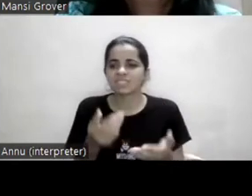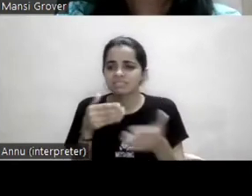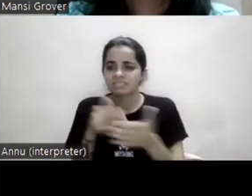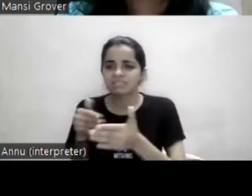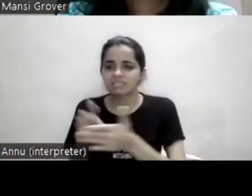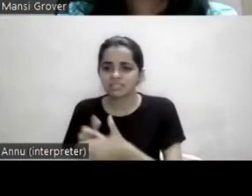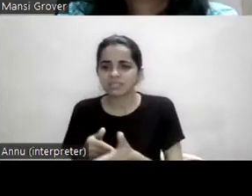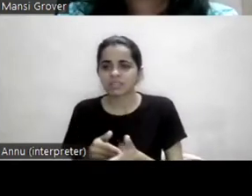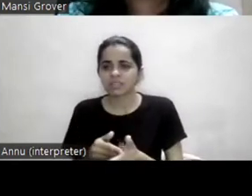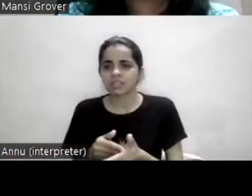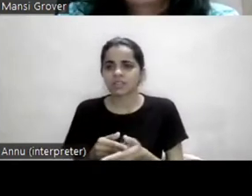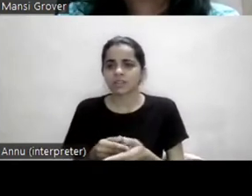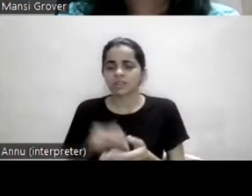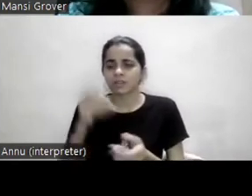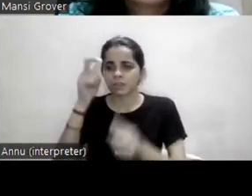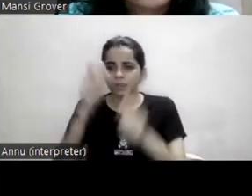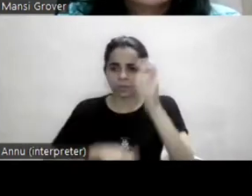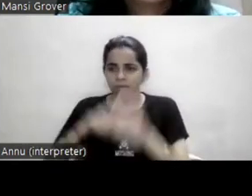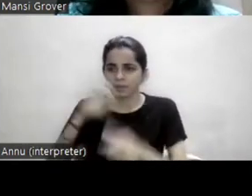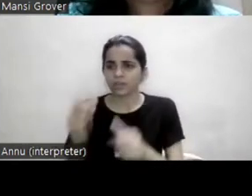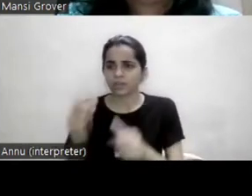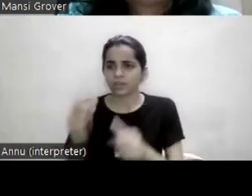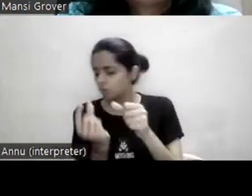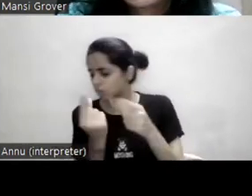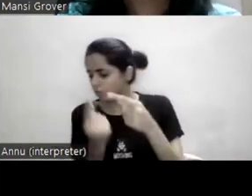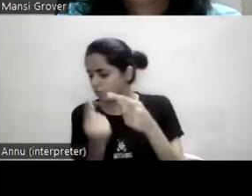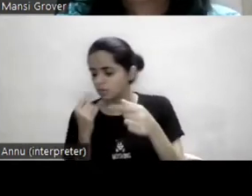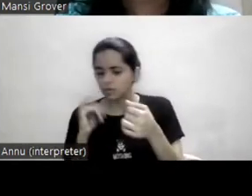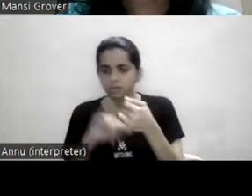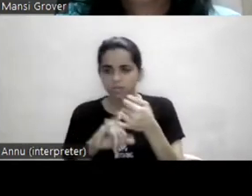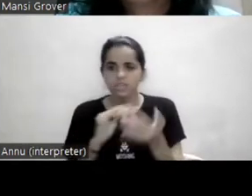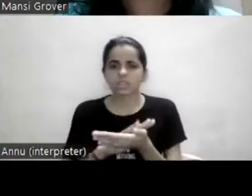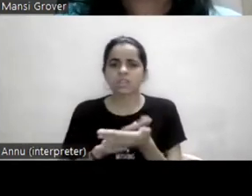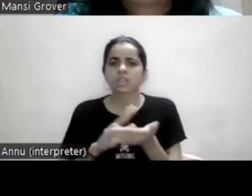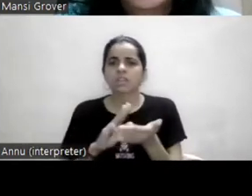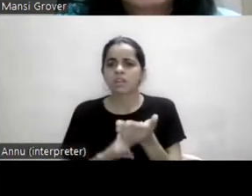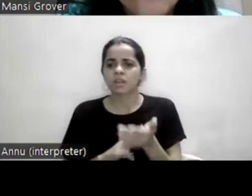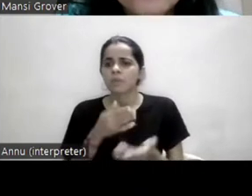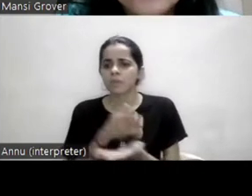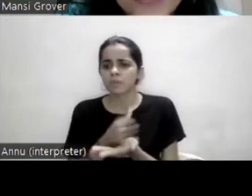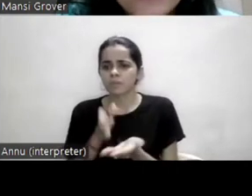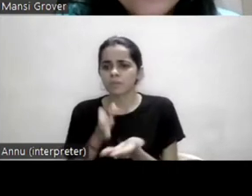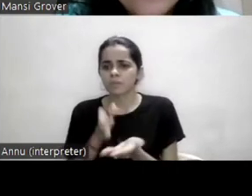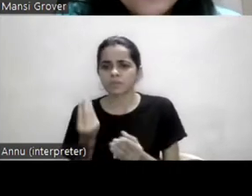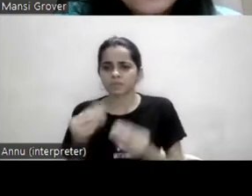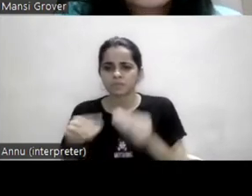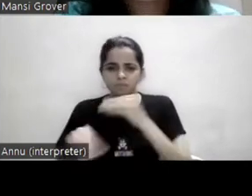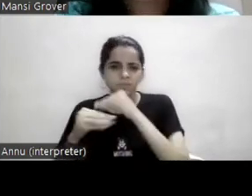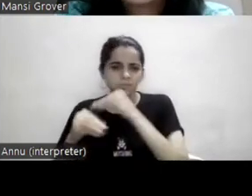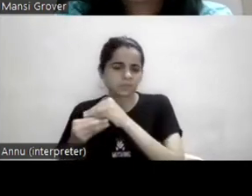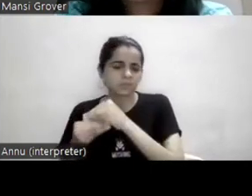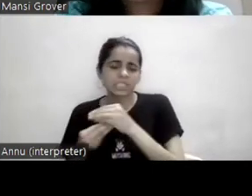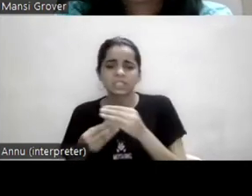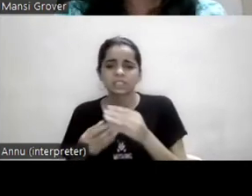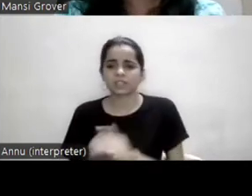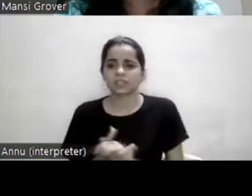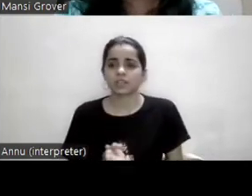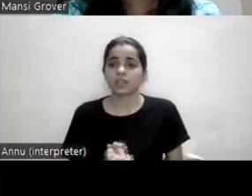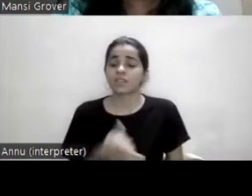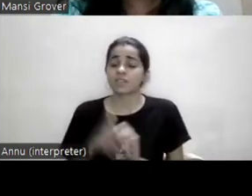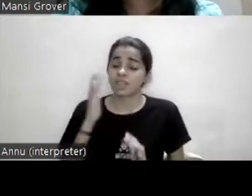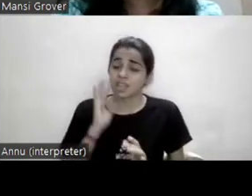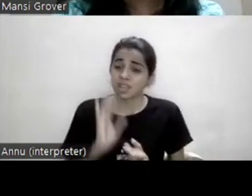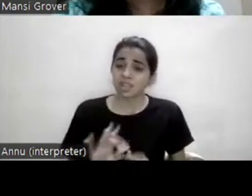call people with autism as introverts, but there could be something more there. So it's very important